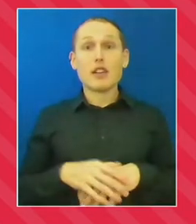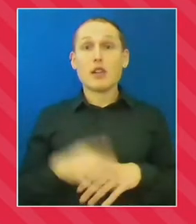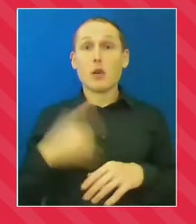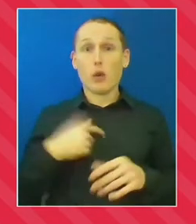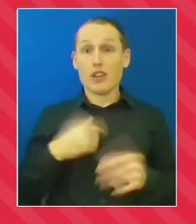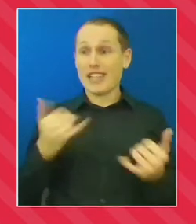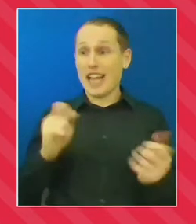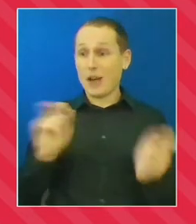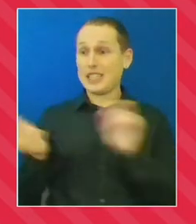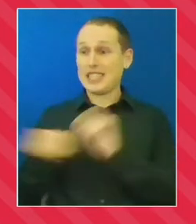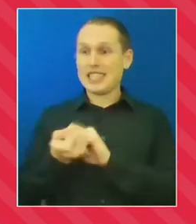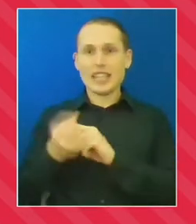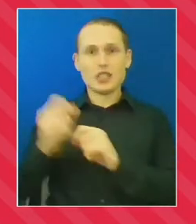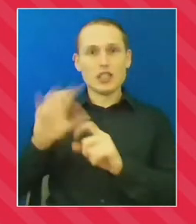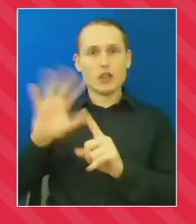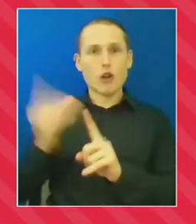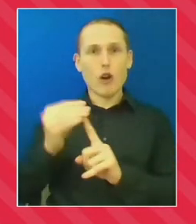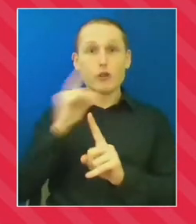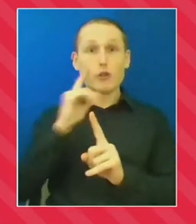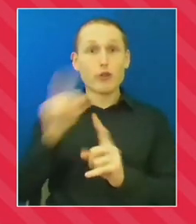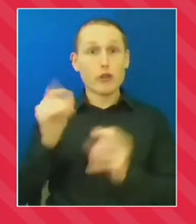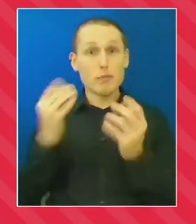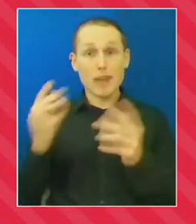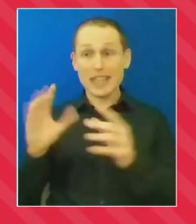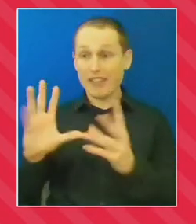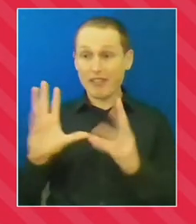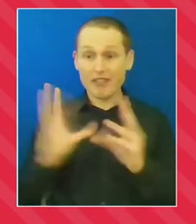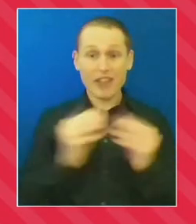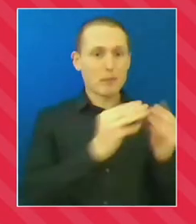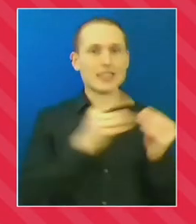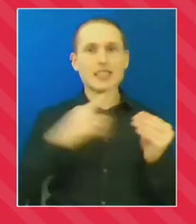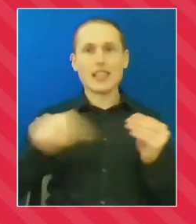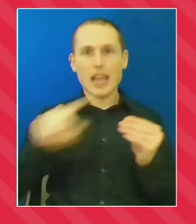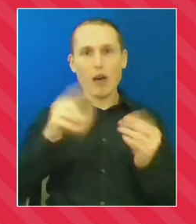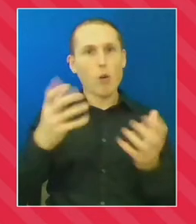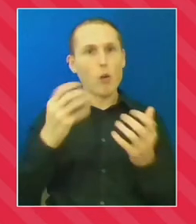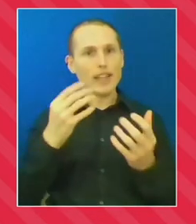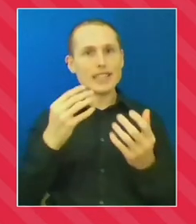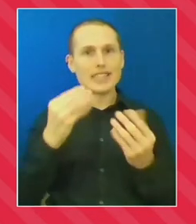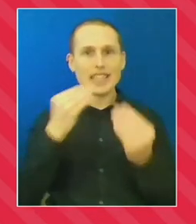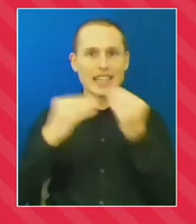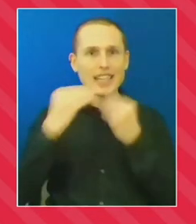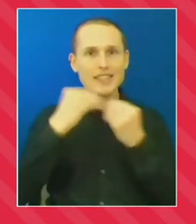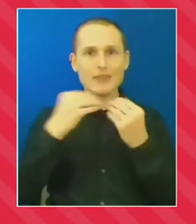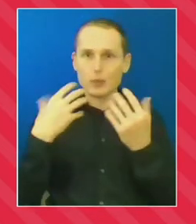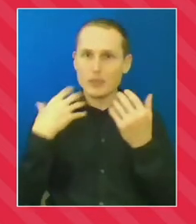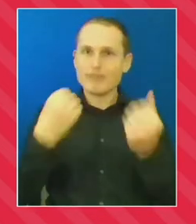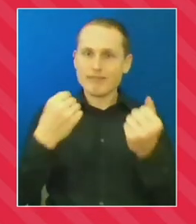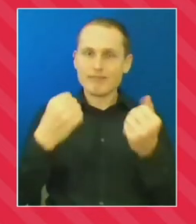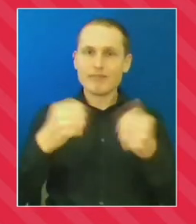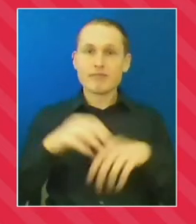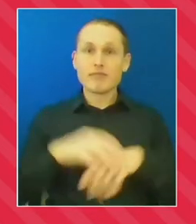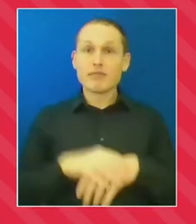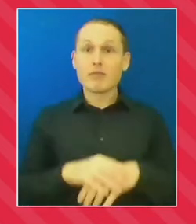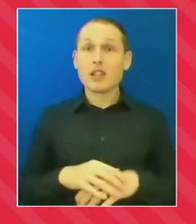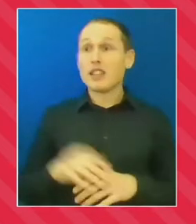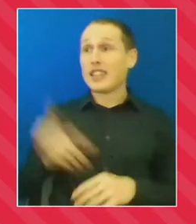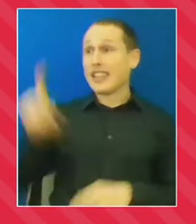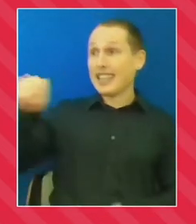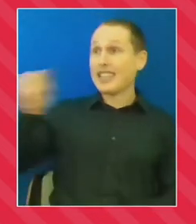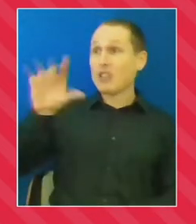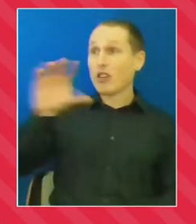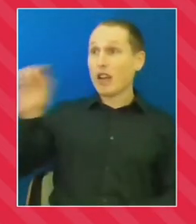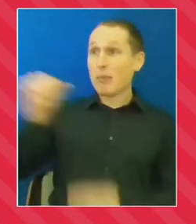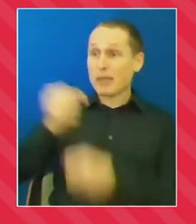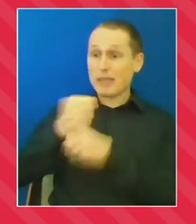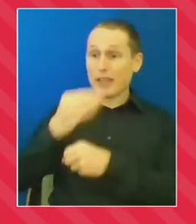and races are now looking for healthy alternatives, these food manufacturers can make good things that people will buy